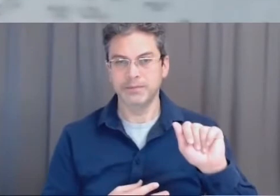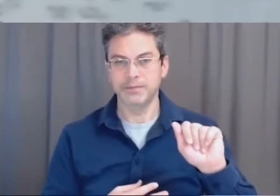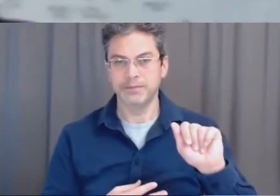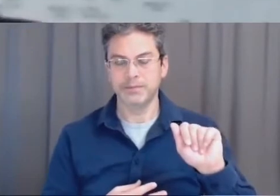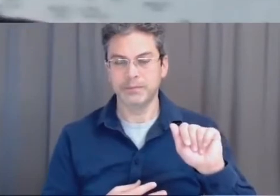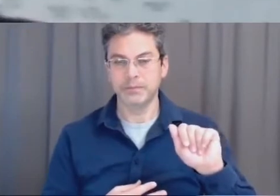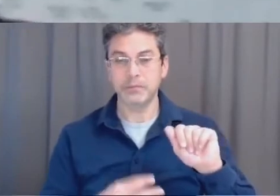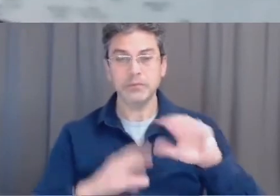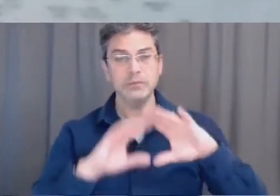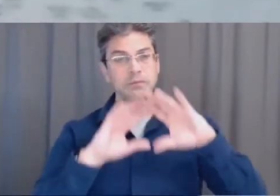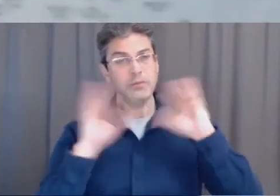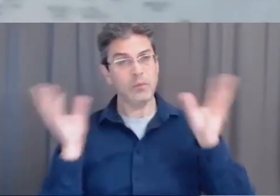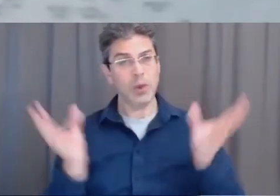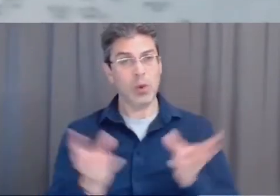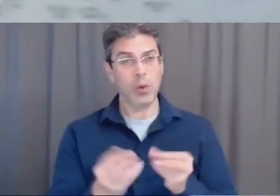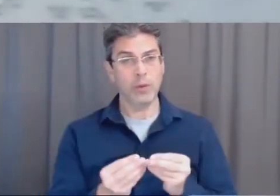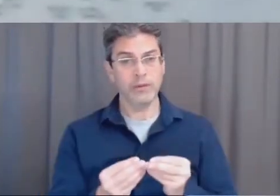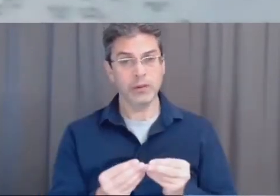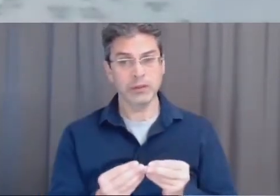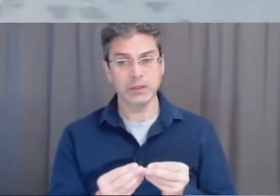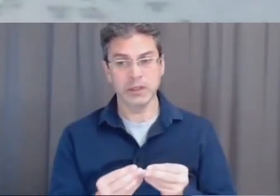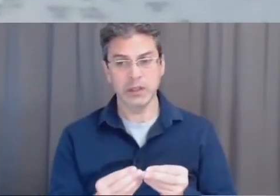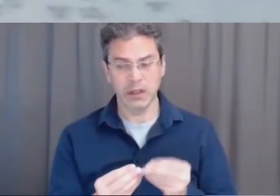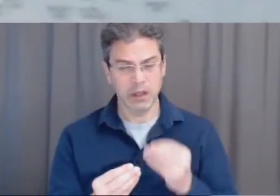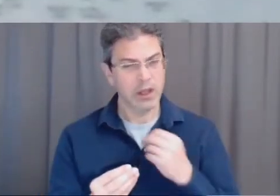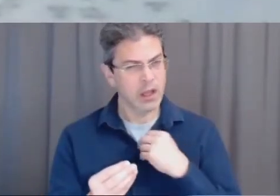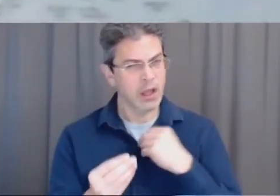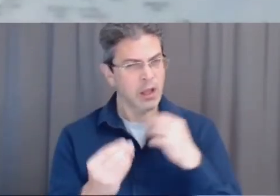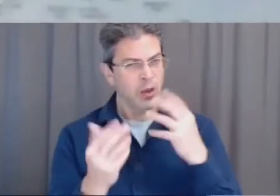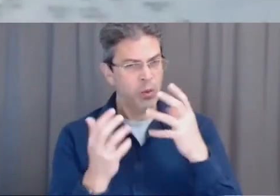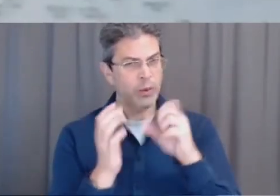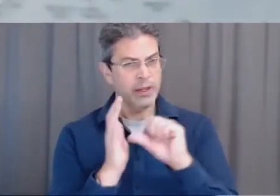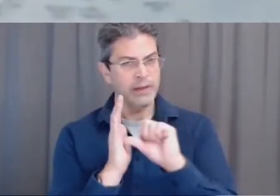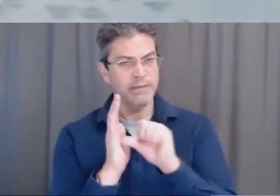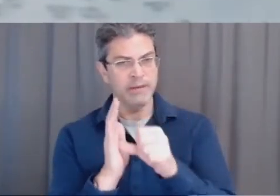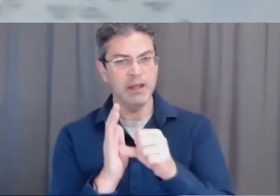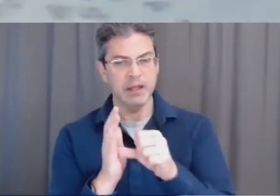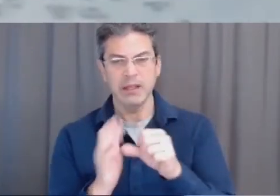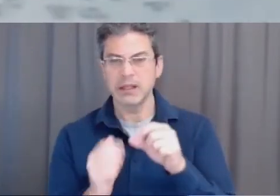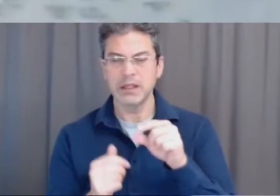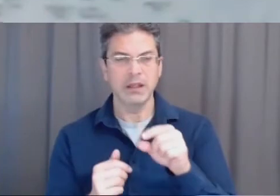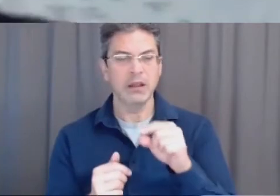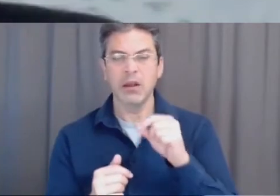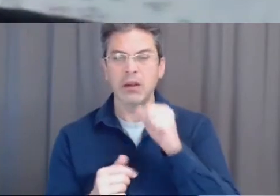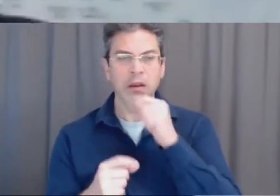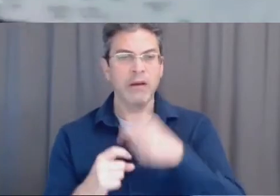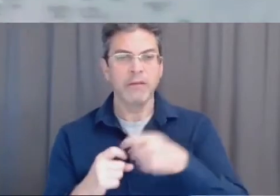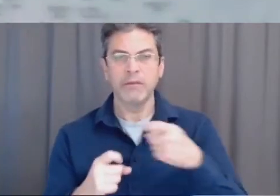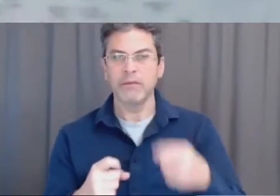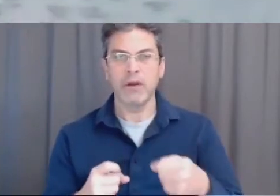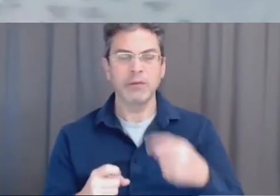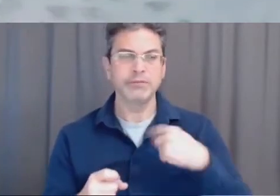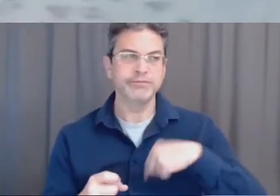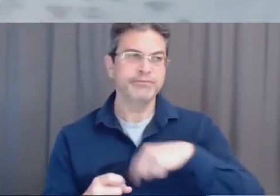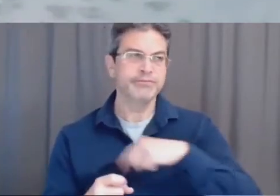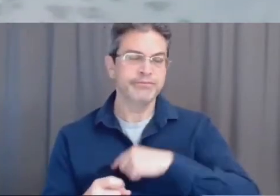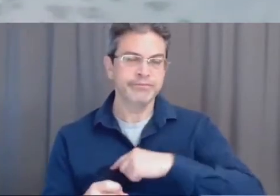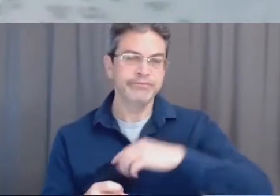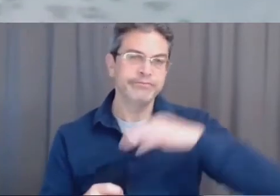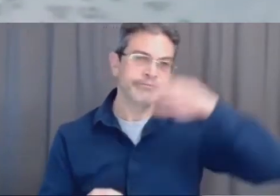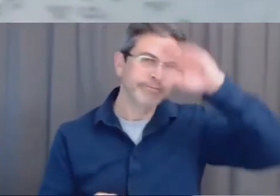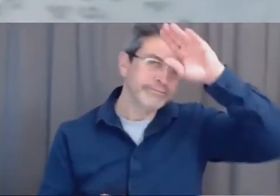whole, And I want to emphasize that not born out of naivete or not knowing